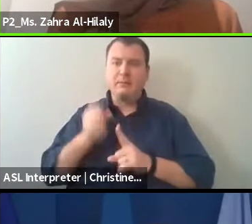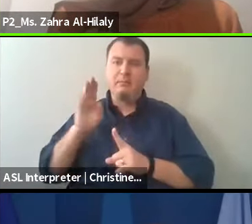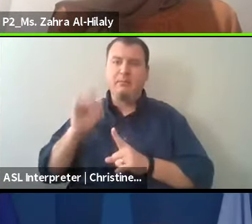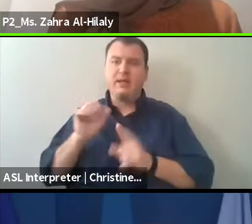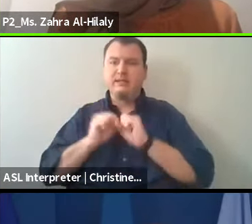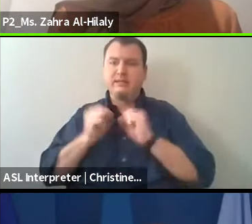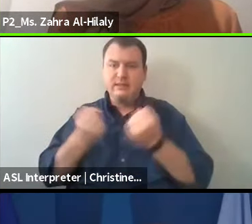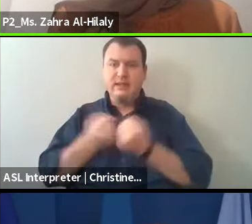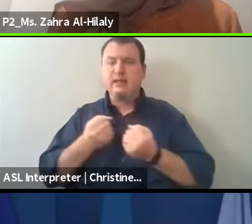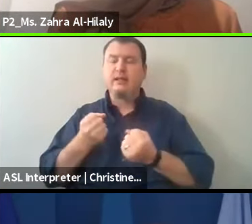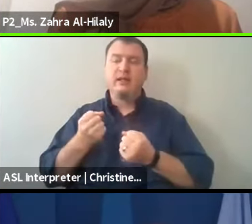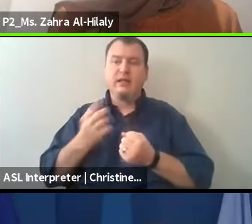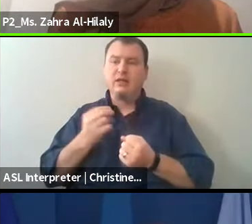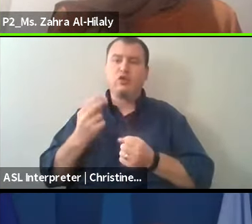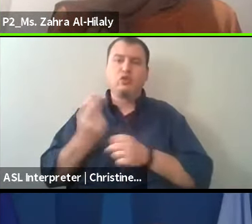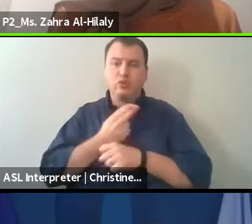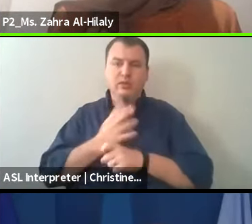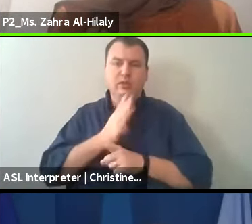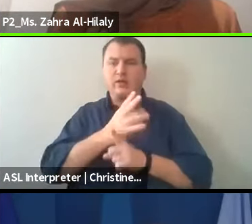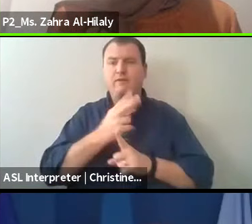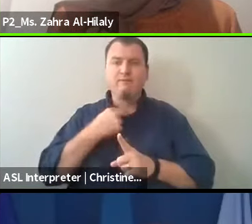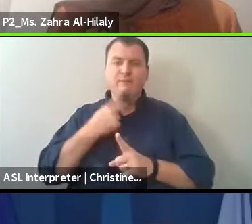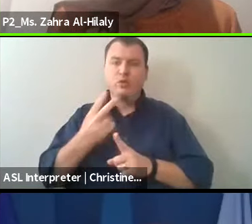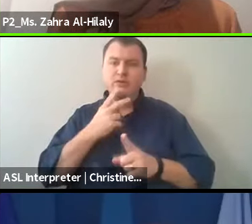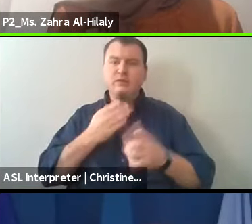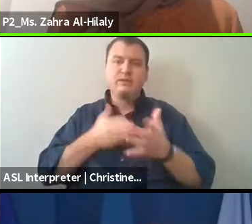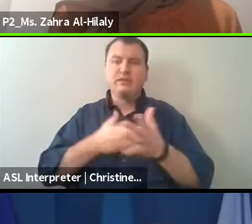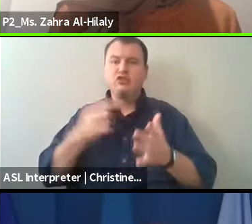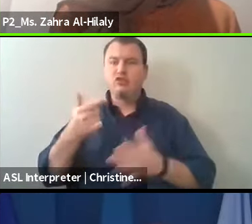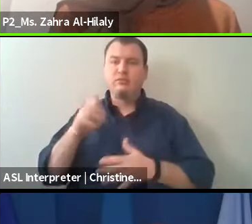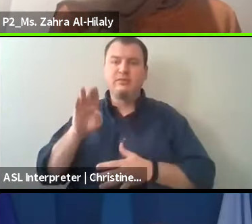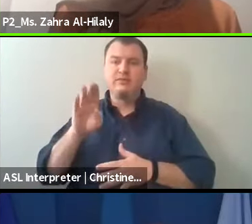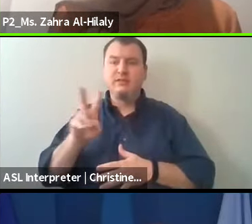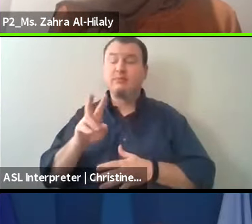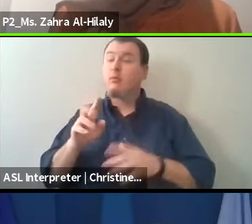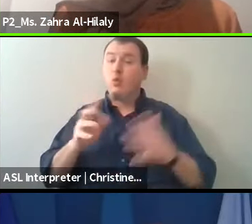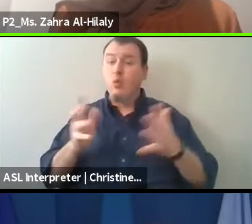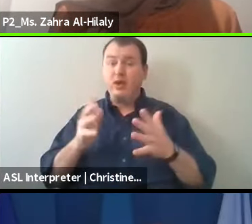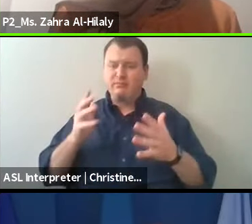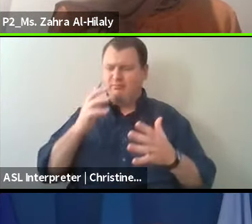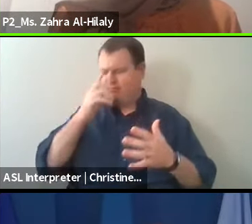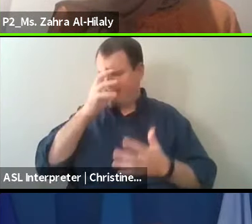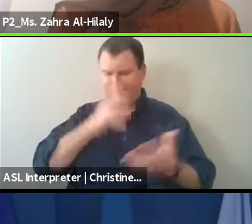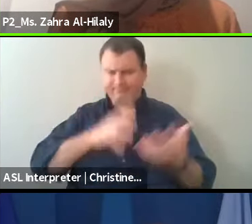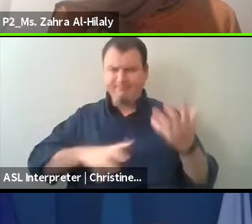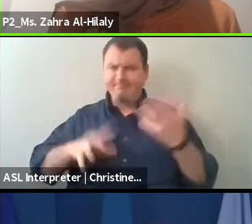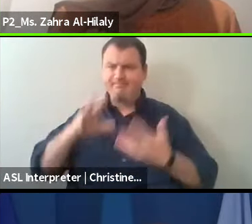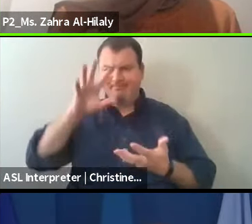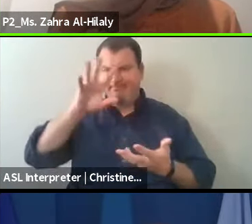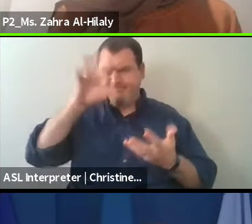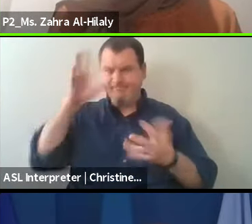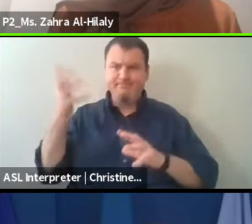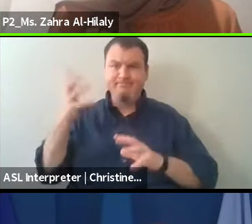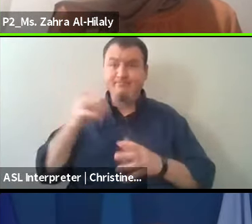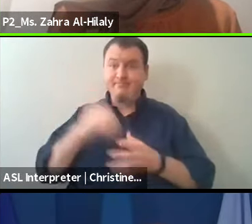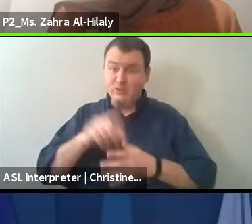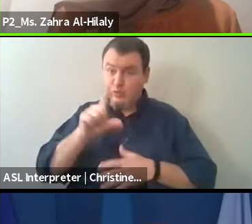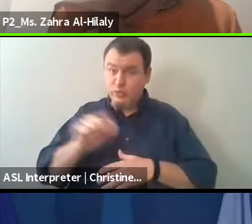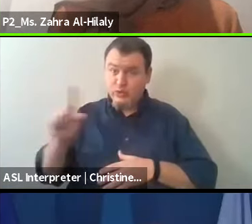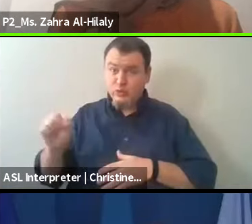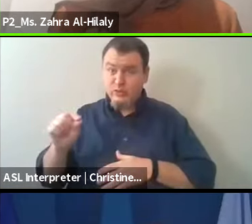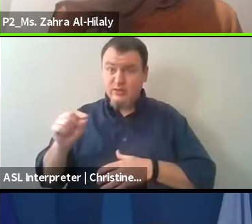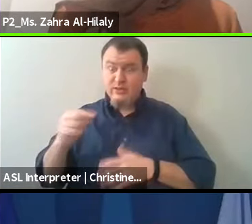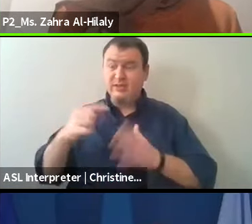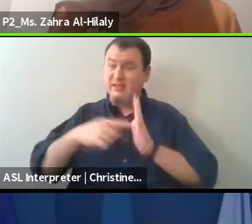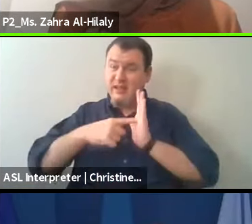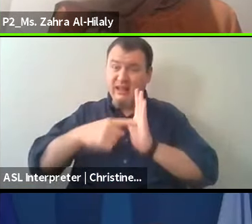in utilizing their voice in the fight against GBV. But what baffles me is that the year 2020 has